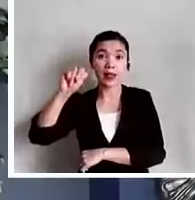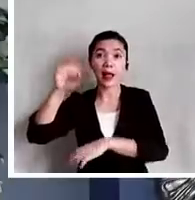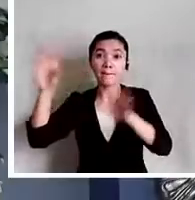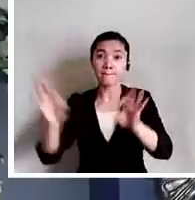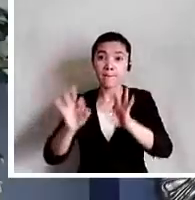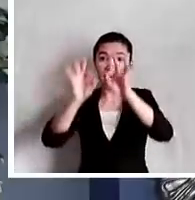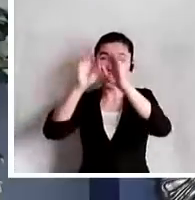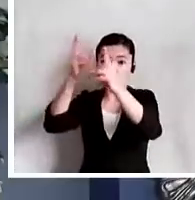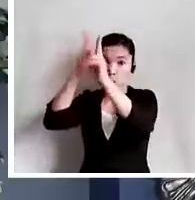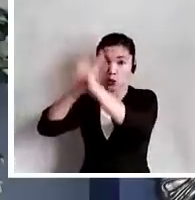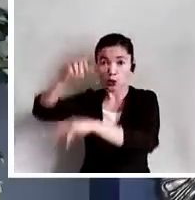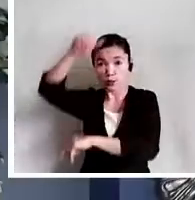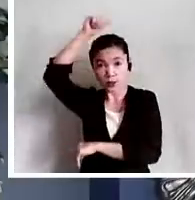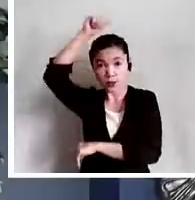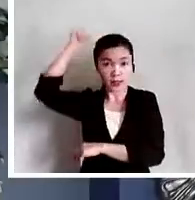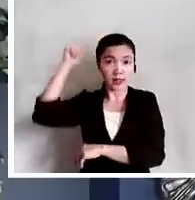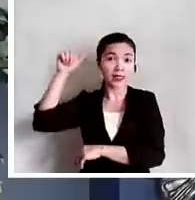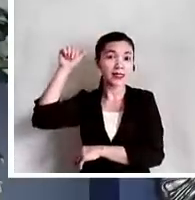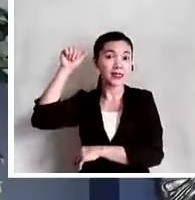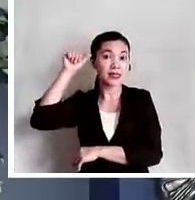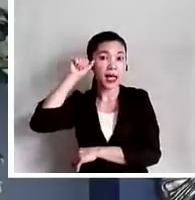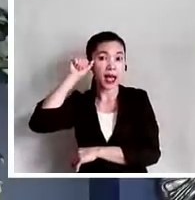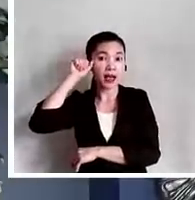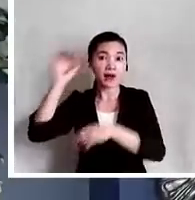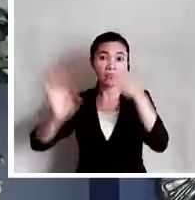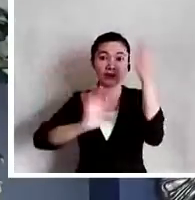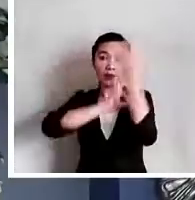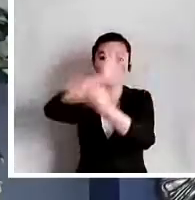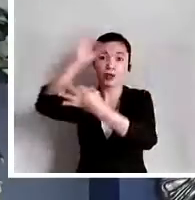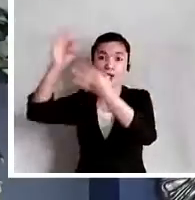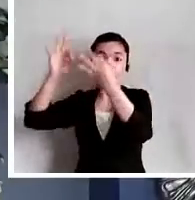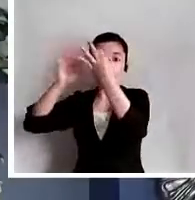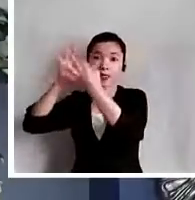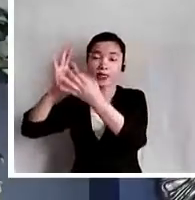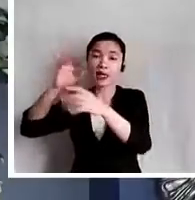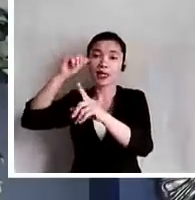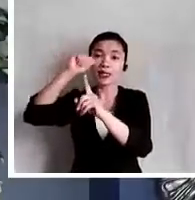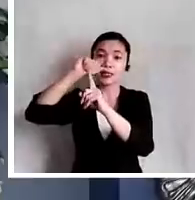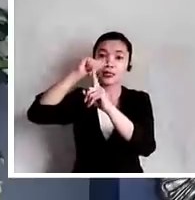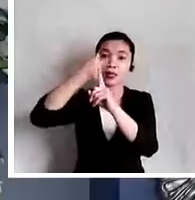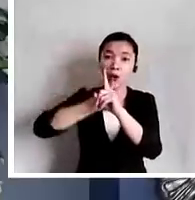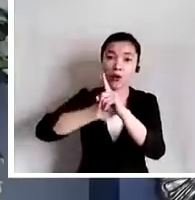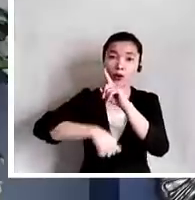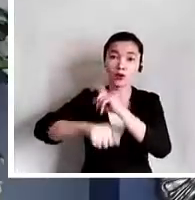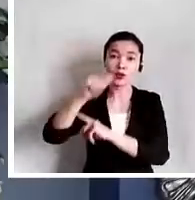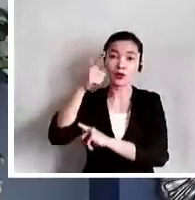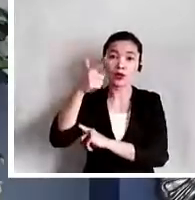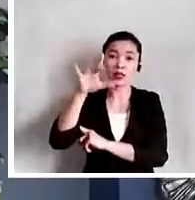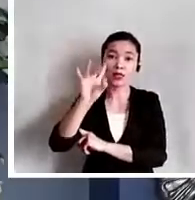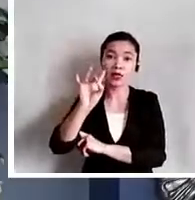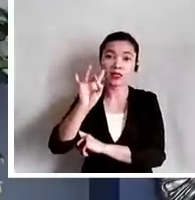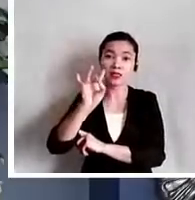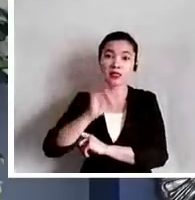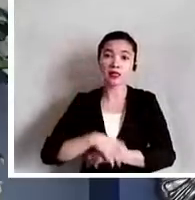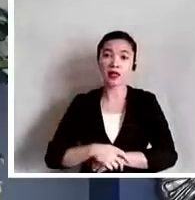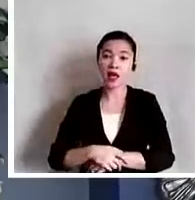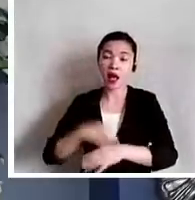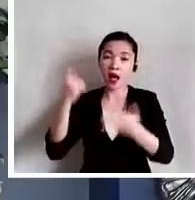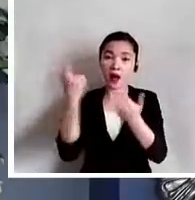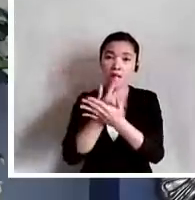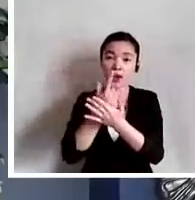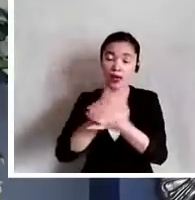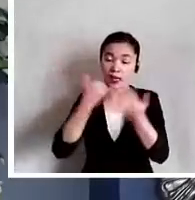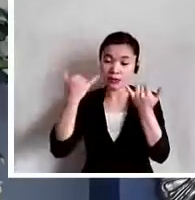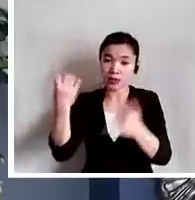day we will celebrate this coming August 28. Our Gospel today tells us that